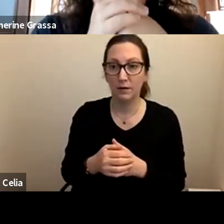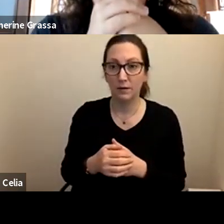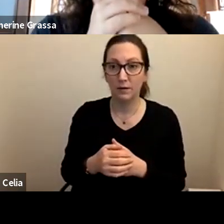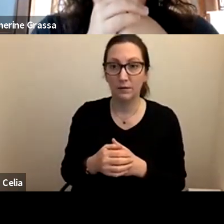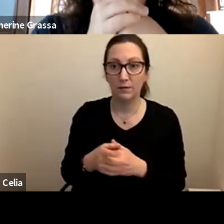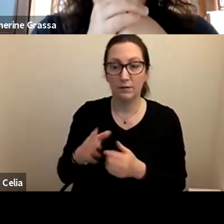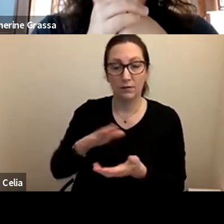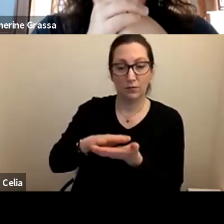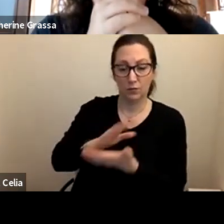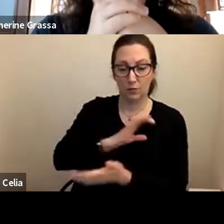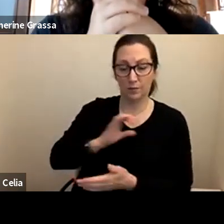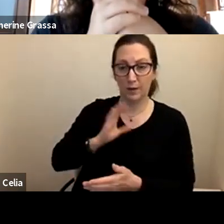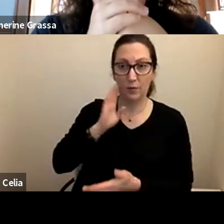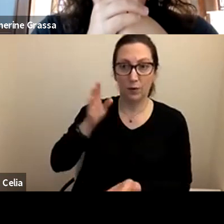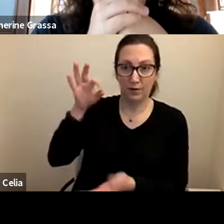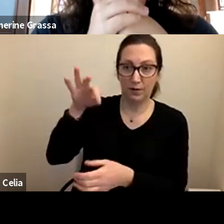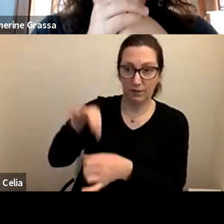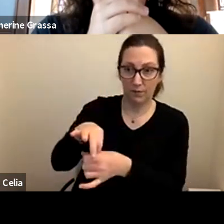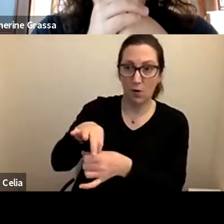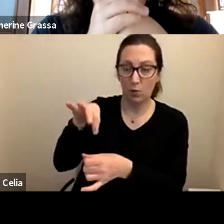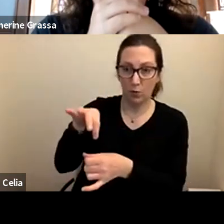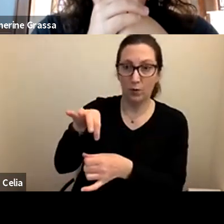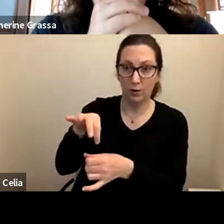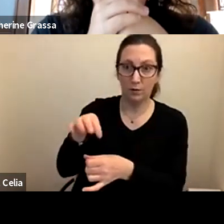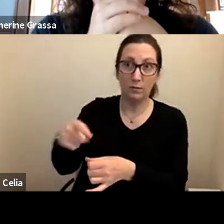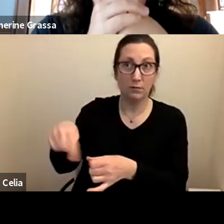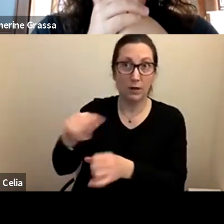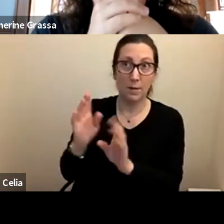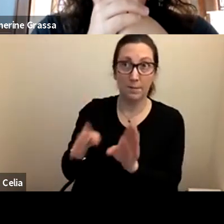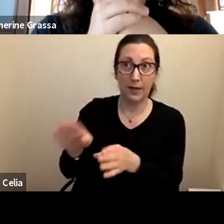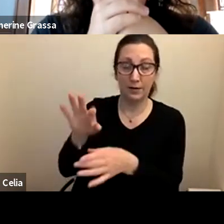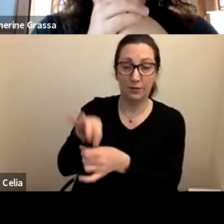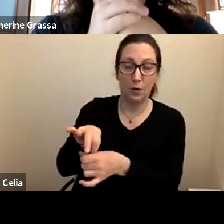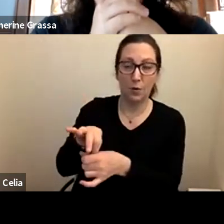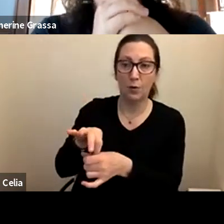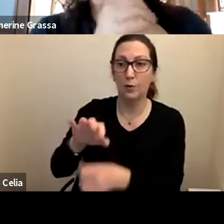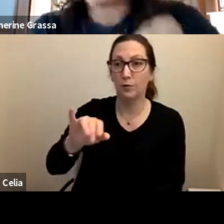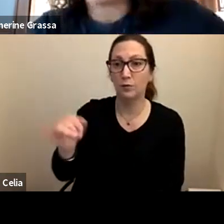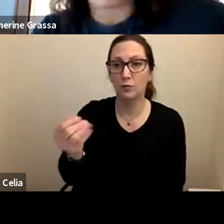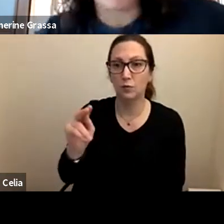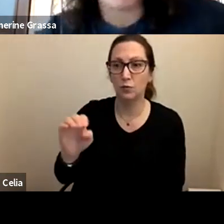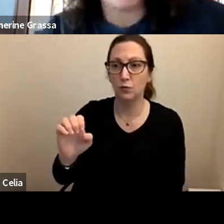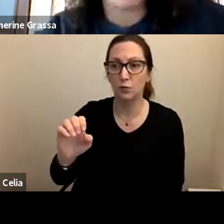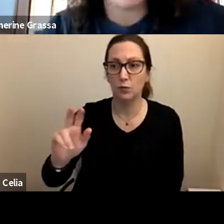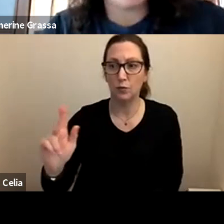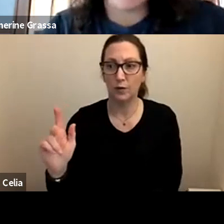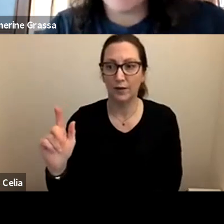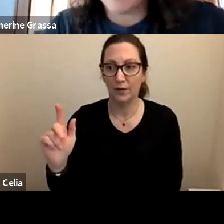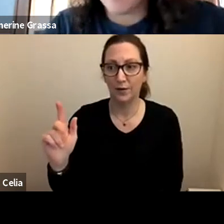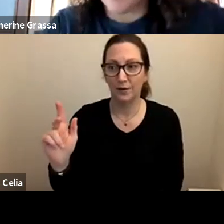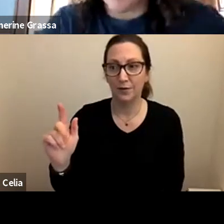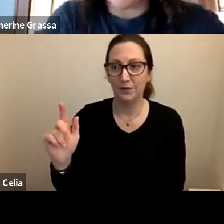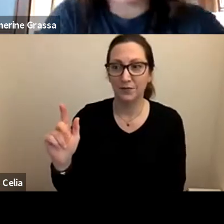on this as they have tentatively planned on the 23rd. I believe that's the date in